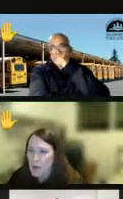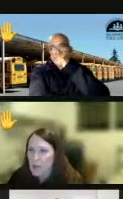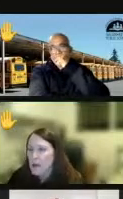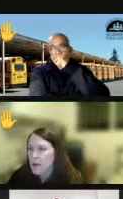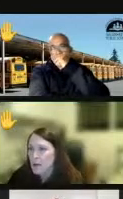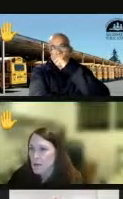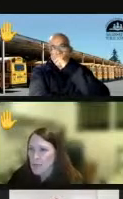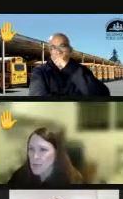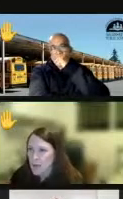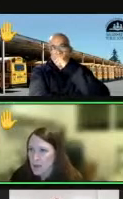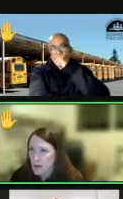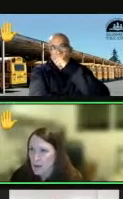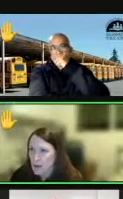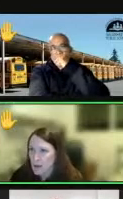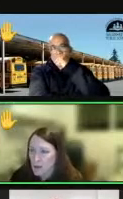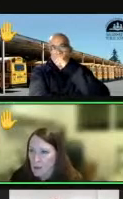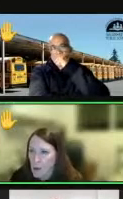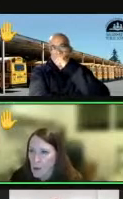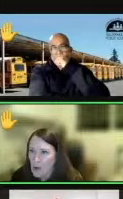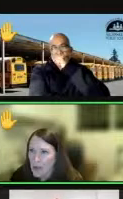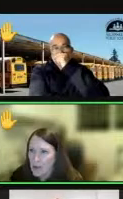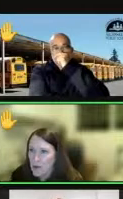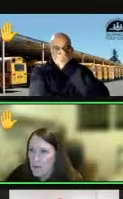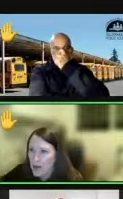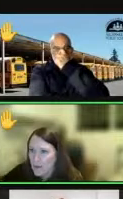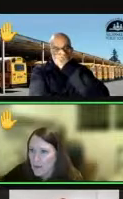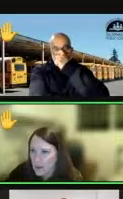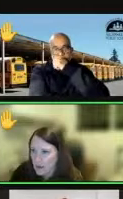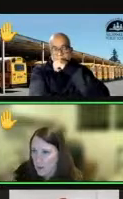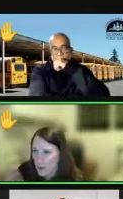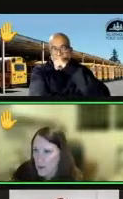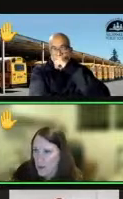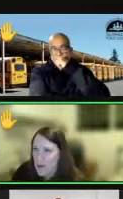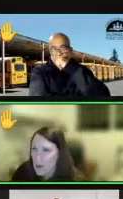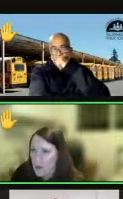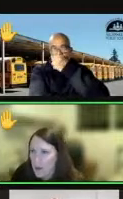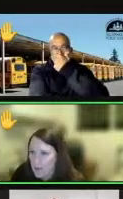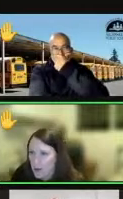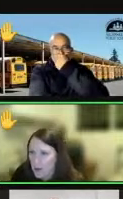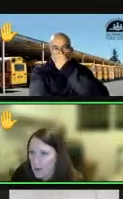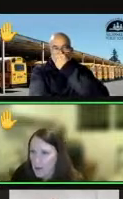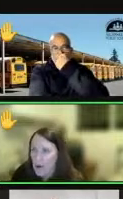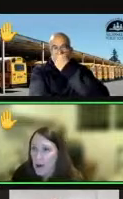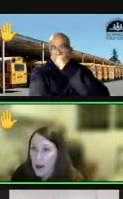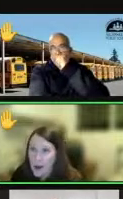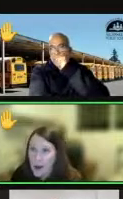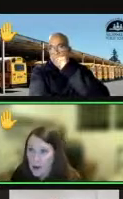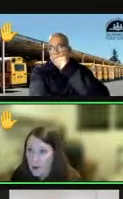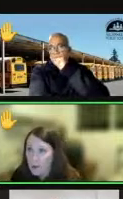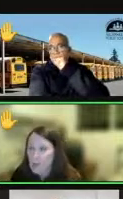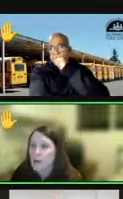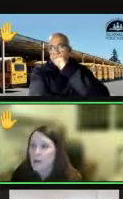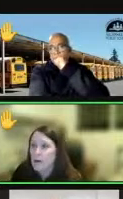salary maybe a little lower and do the benefits that we don't pay PERS on forever